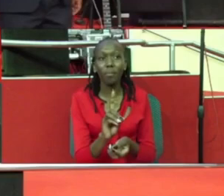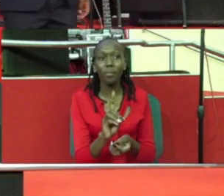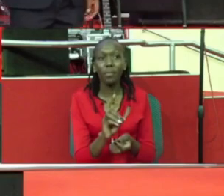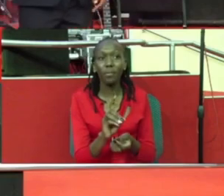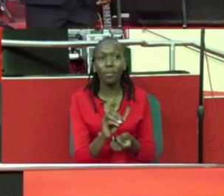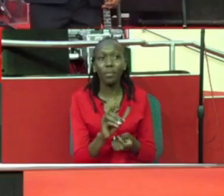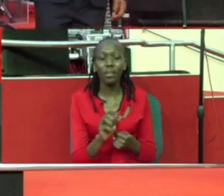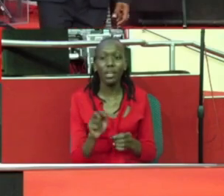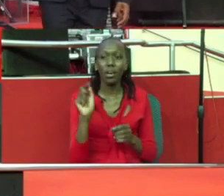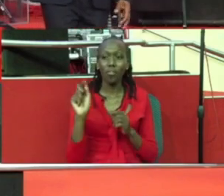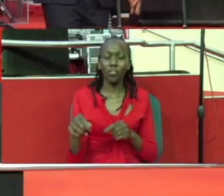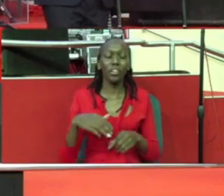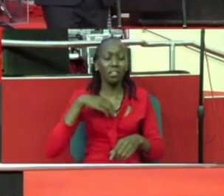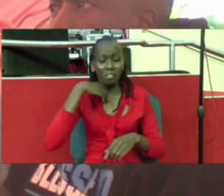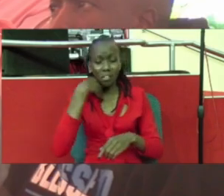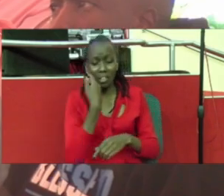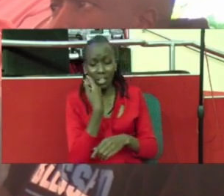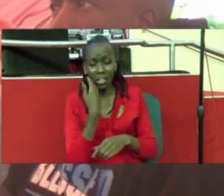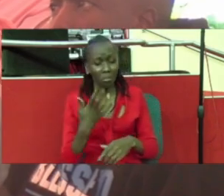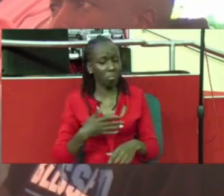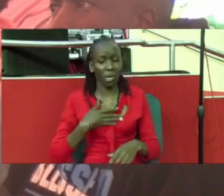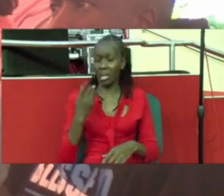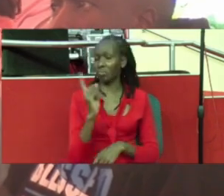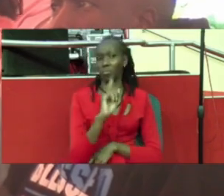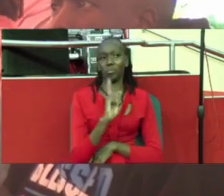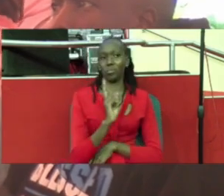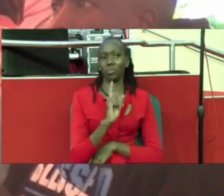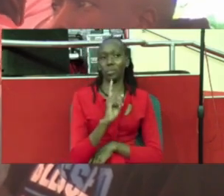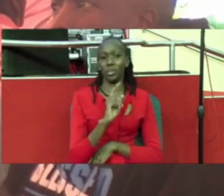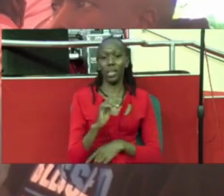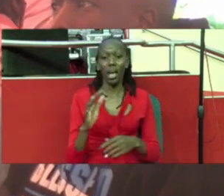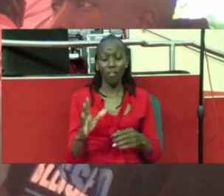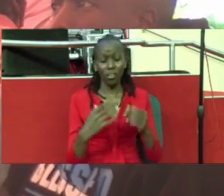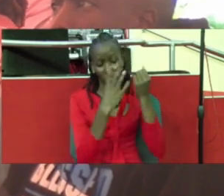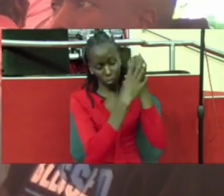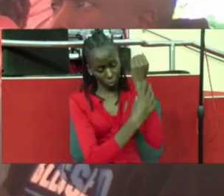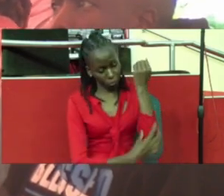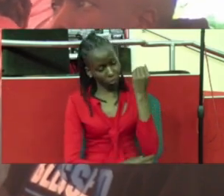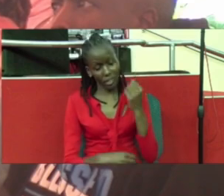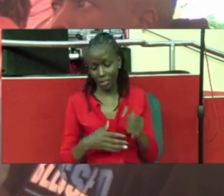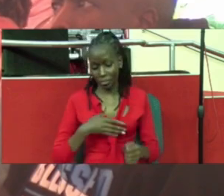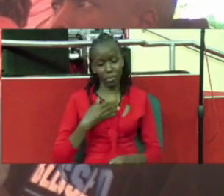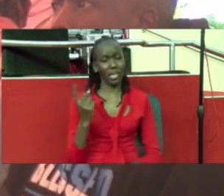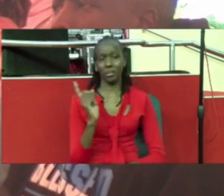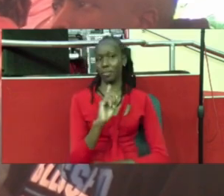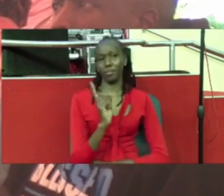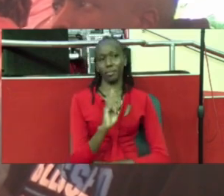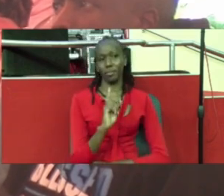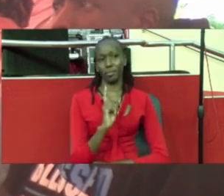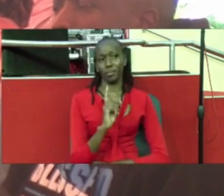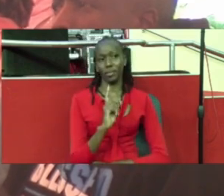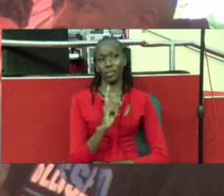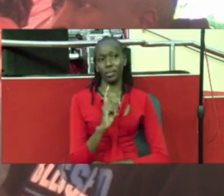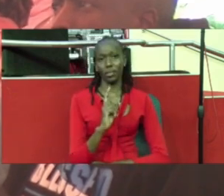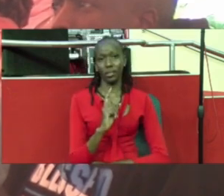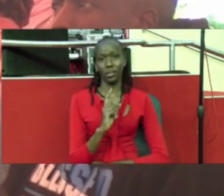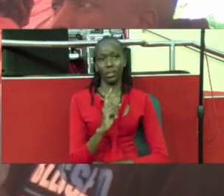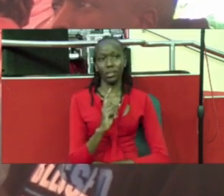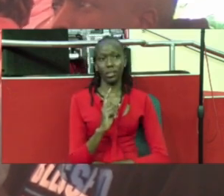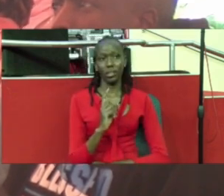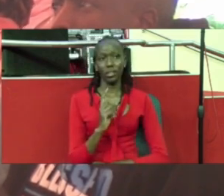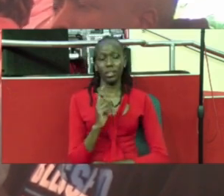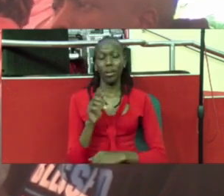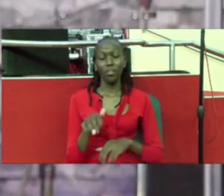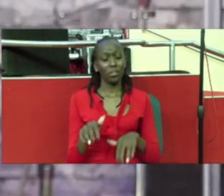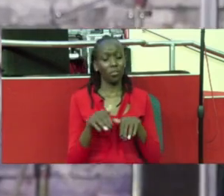this sickness is not my portion, ugonjwa huu si sehemu yangu, this poverty is not my portion, umasikini huu si sehemu yangu, these things that are following my lineage